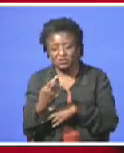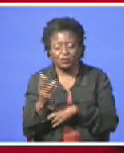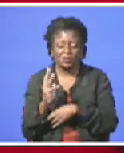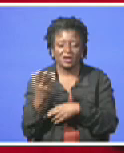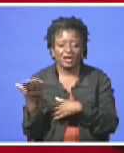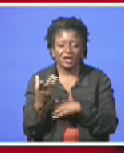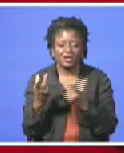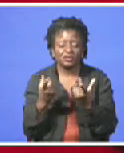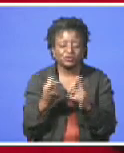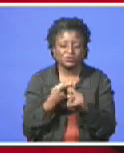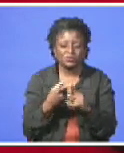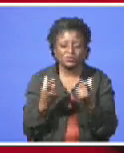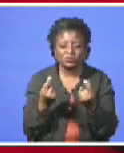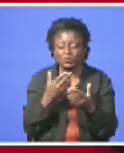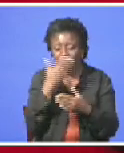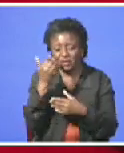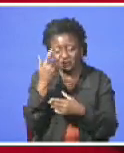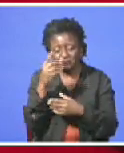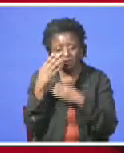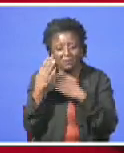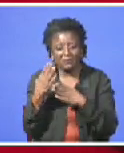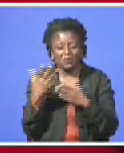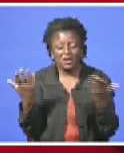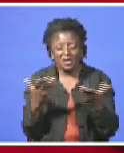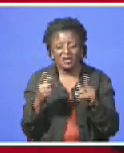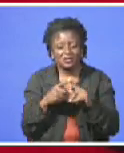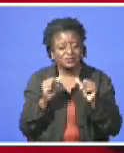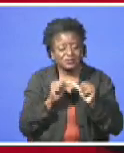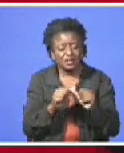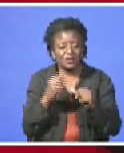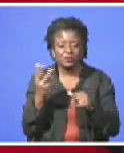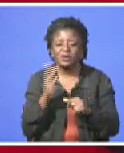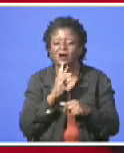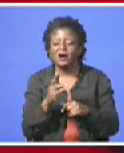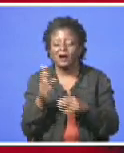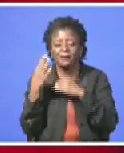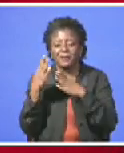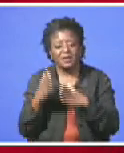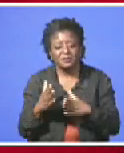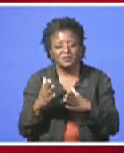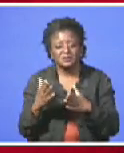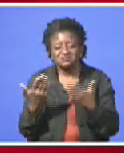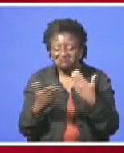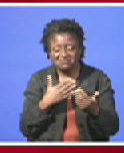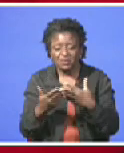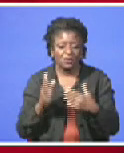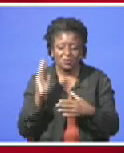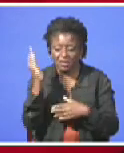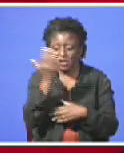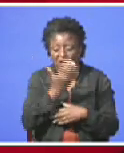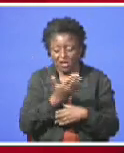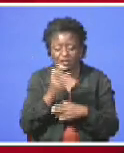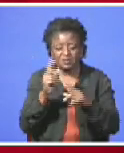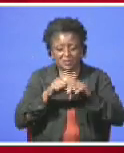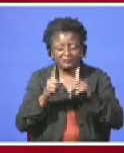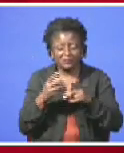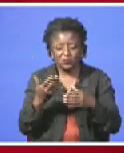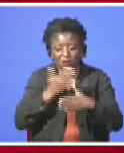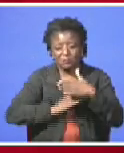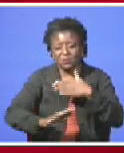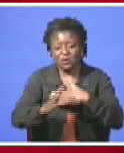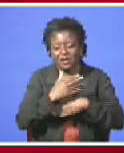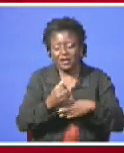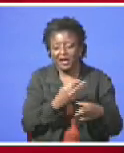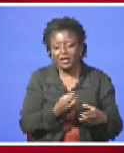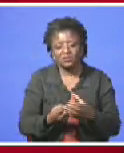Bahamas. We're here to say we're Bahamians. What people don't realize is, even though we look different, but we're born and raised in the